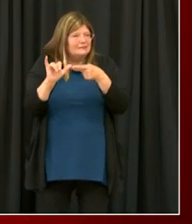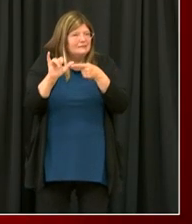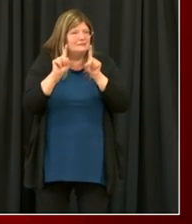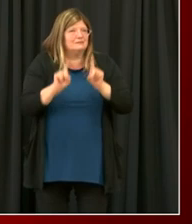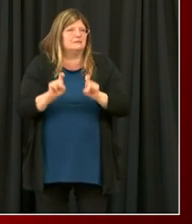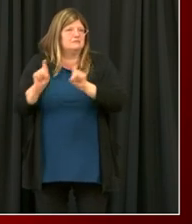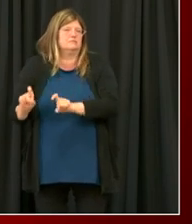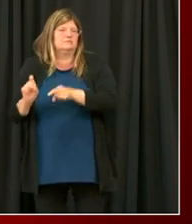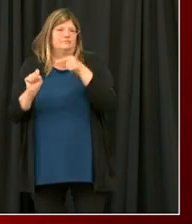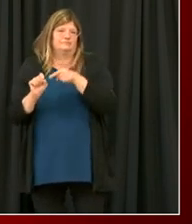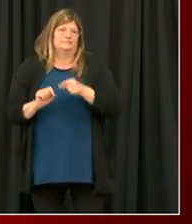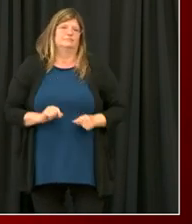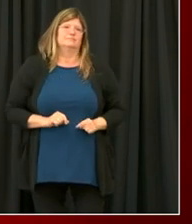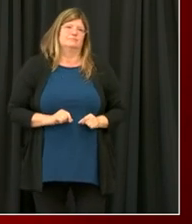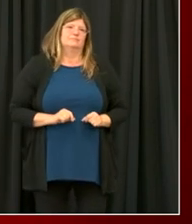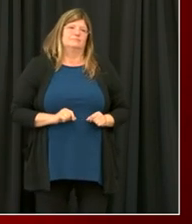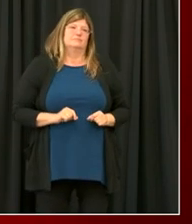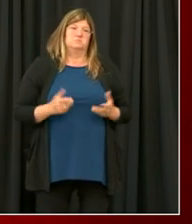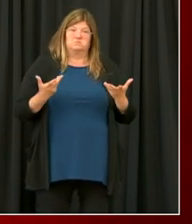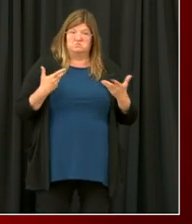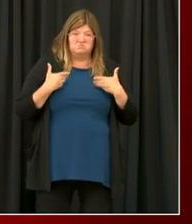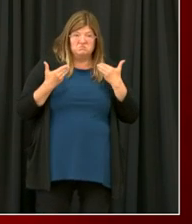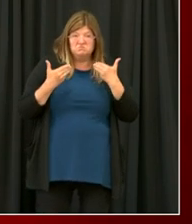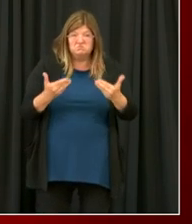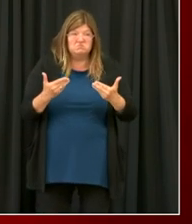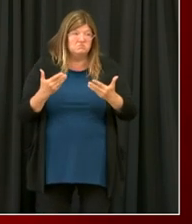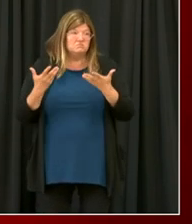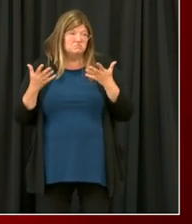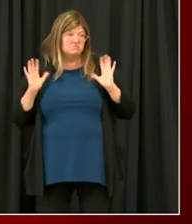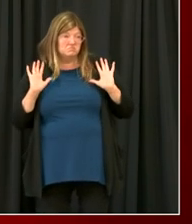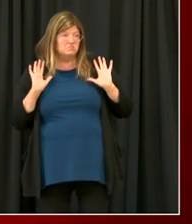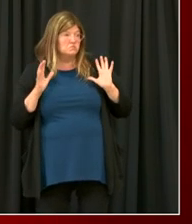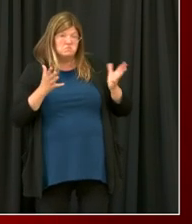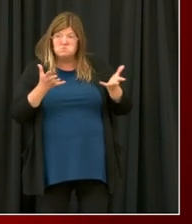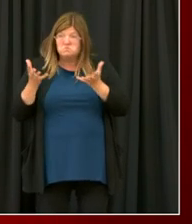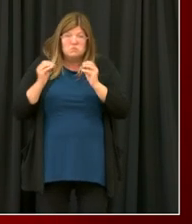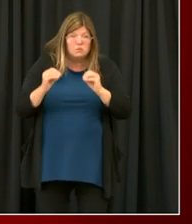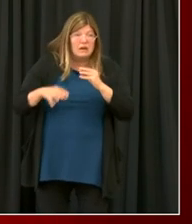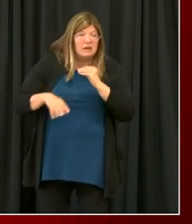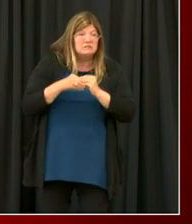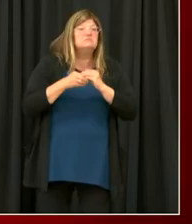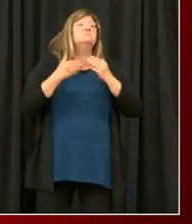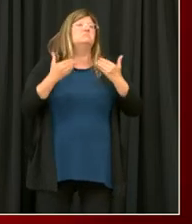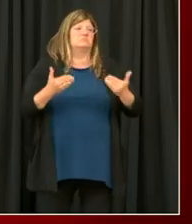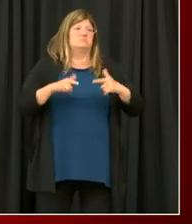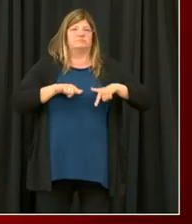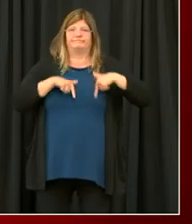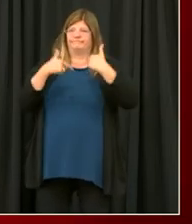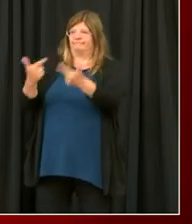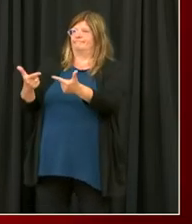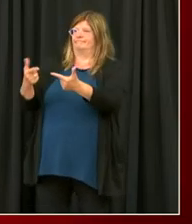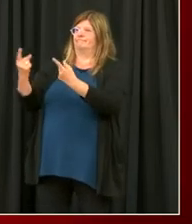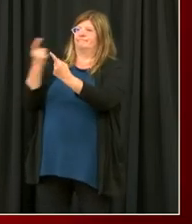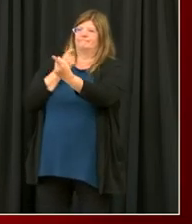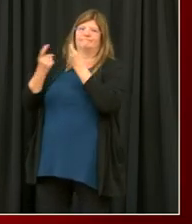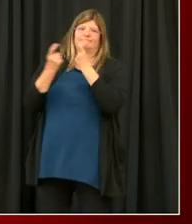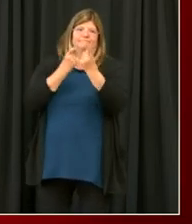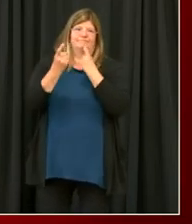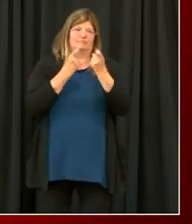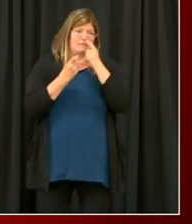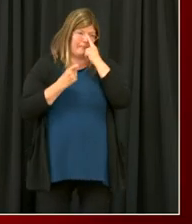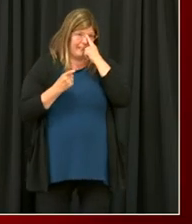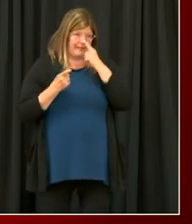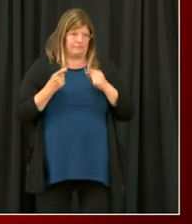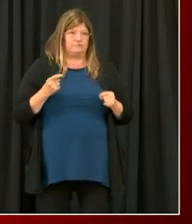you want to add before we take questions? Okay, any questions? Yes. Those antibody